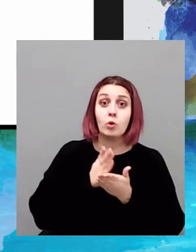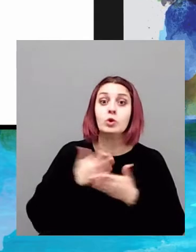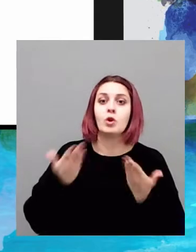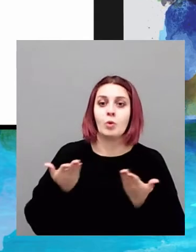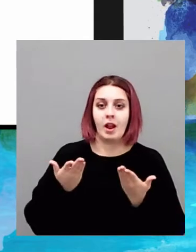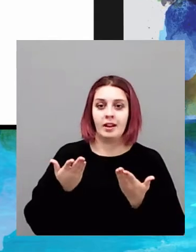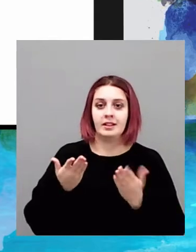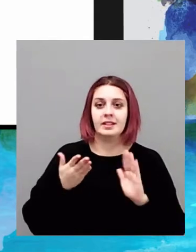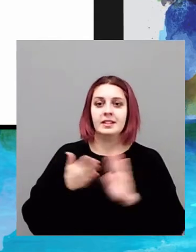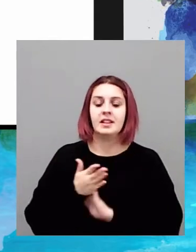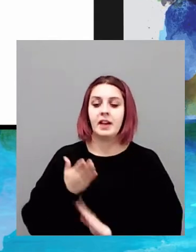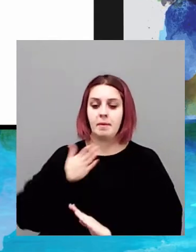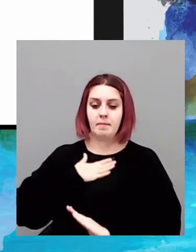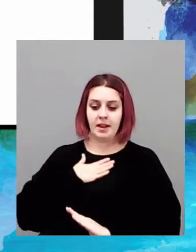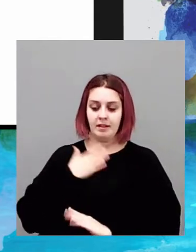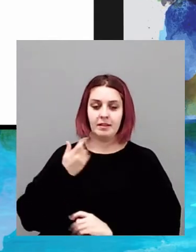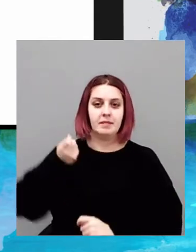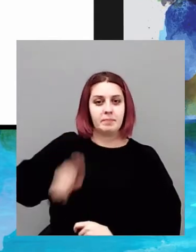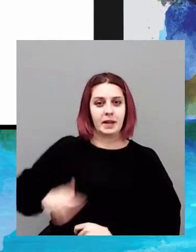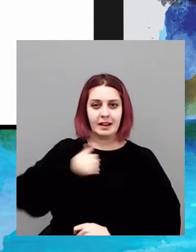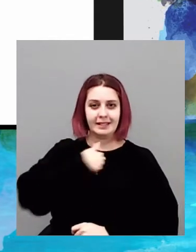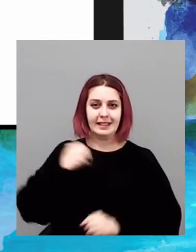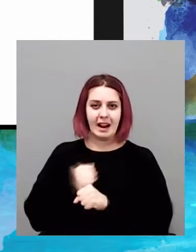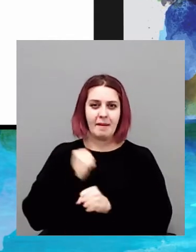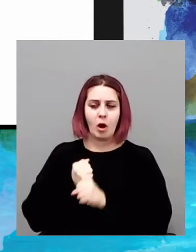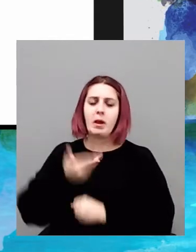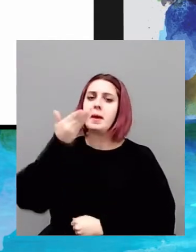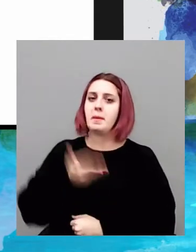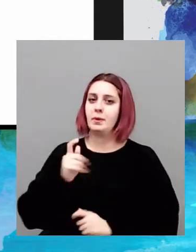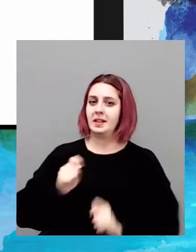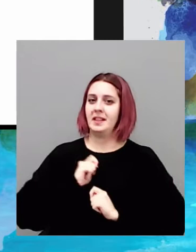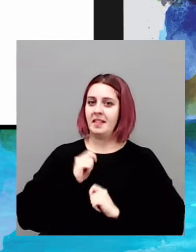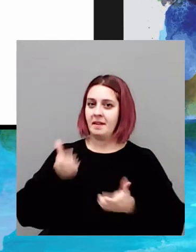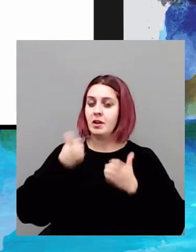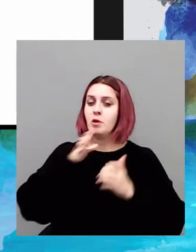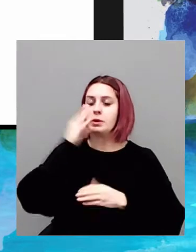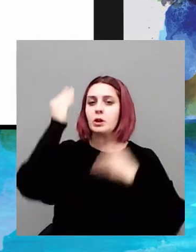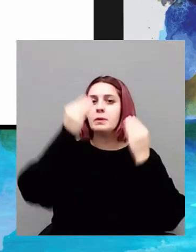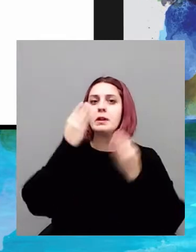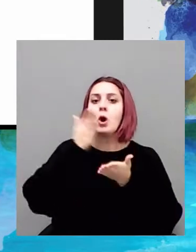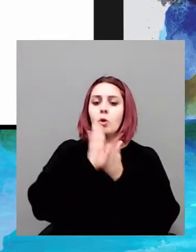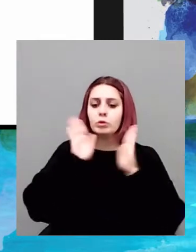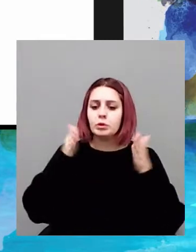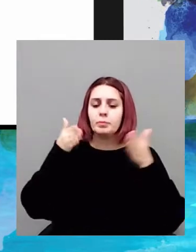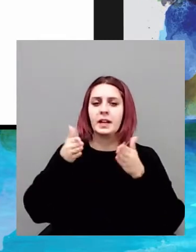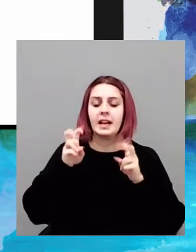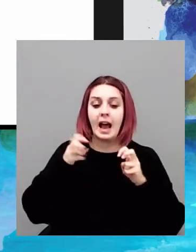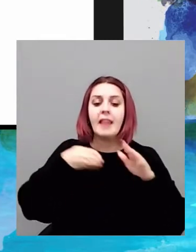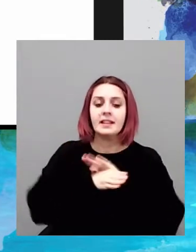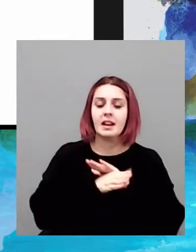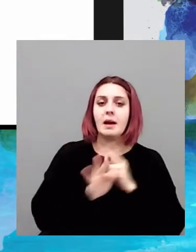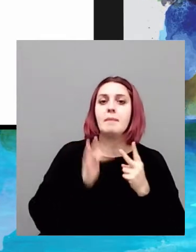is that this is relevant for my professional activity. That's why we believe that the courses that we offer are focused